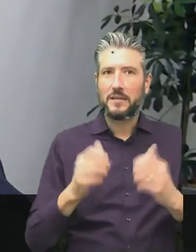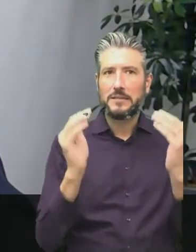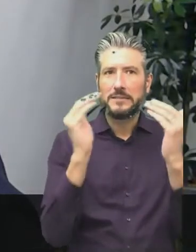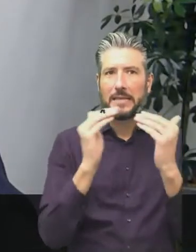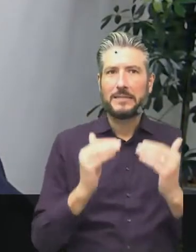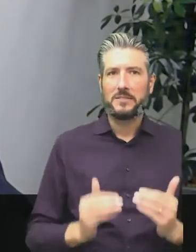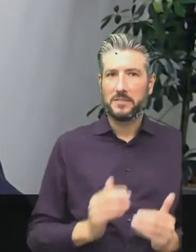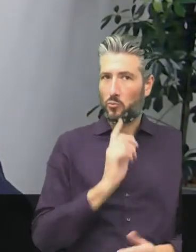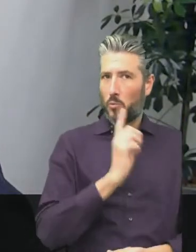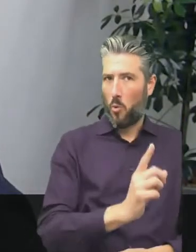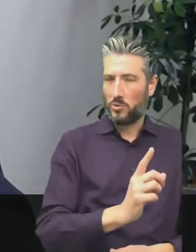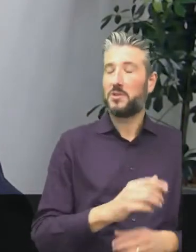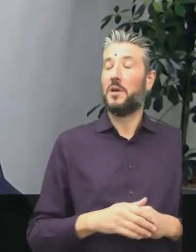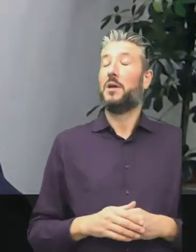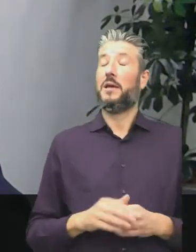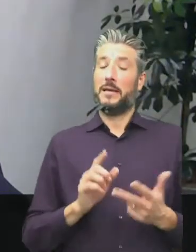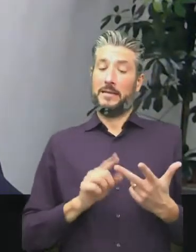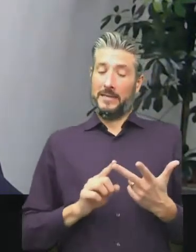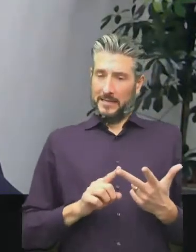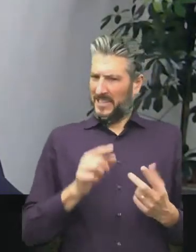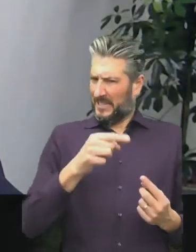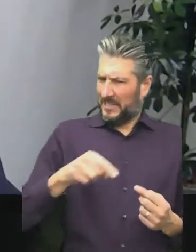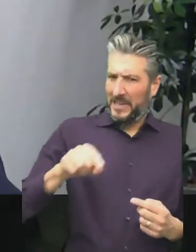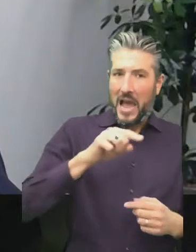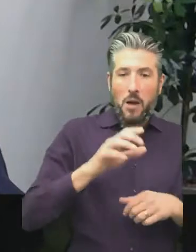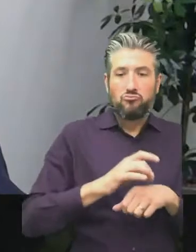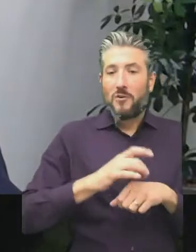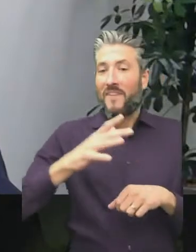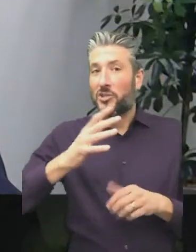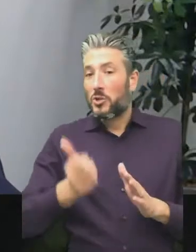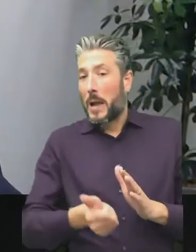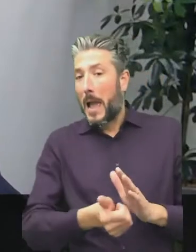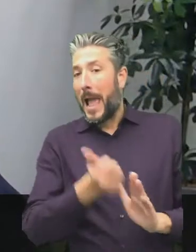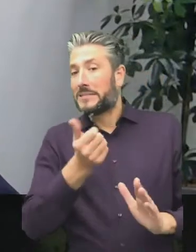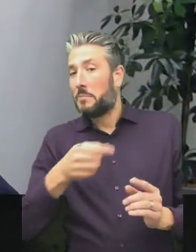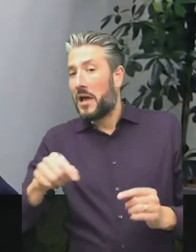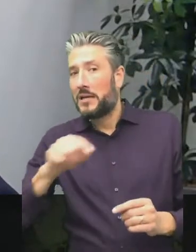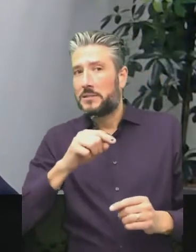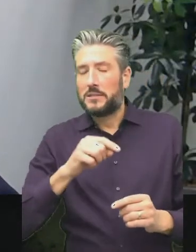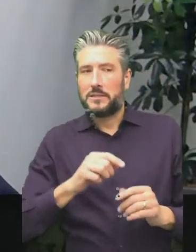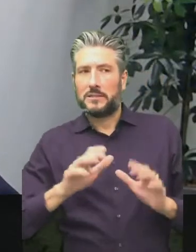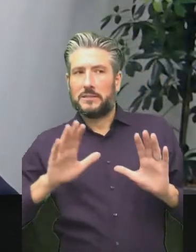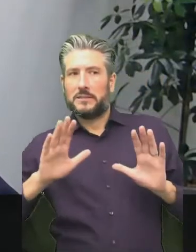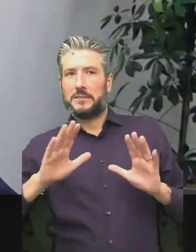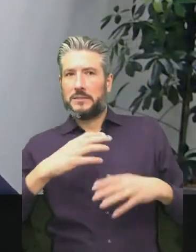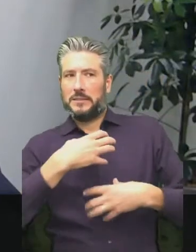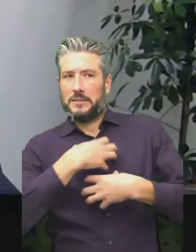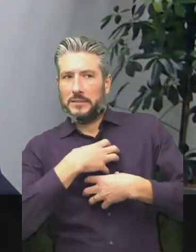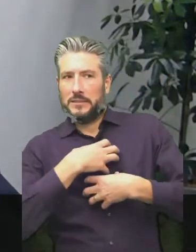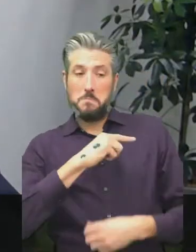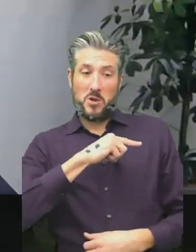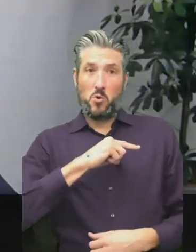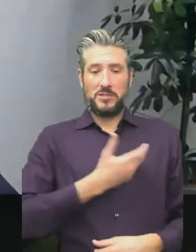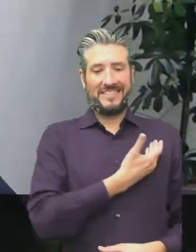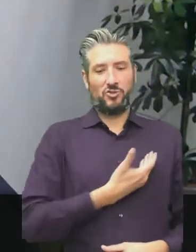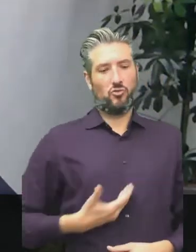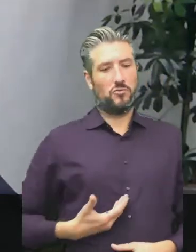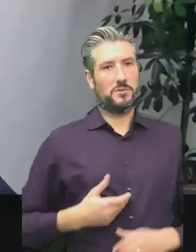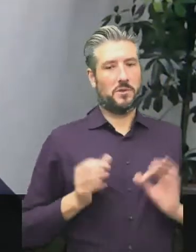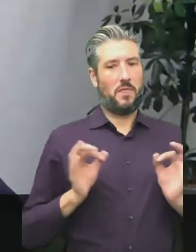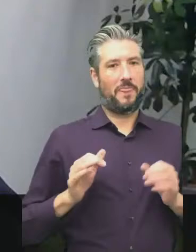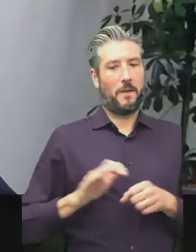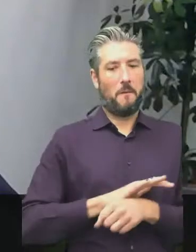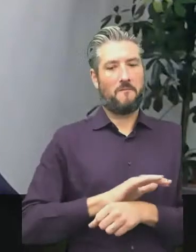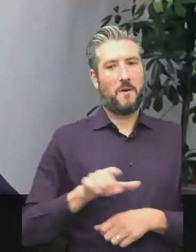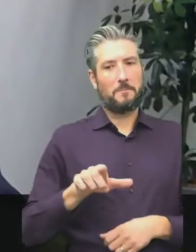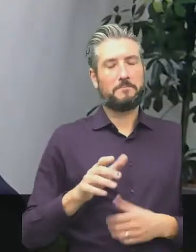are scared because their professional indemnity insurance isn't covering them. What we now have is across the country more than 600,000 people,